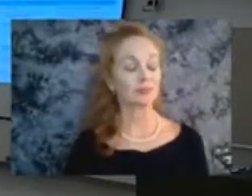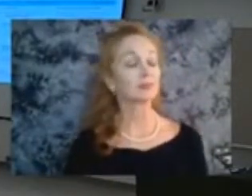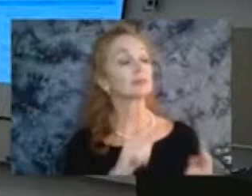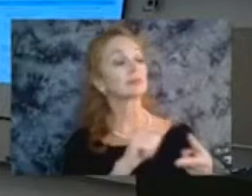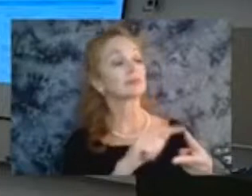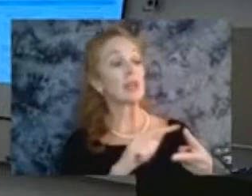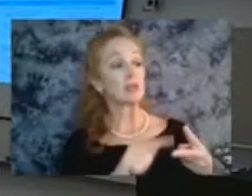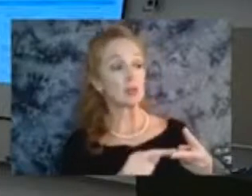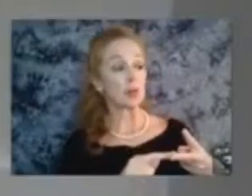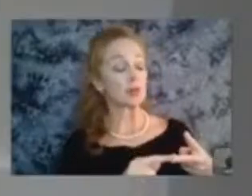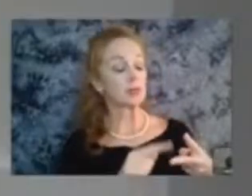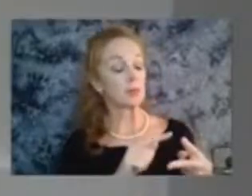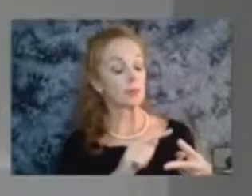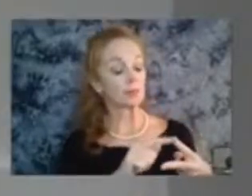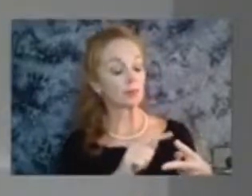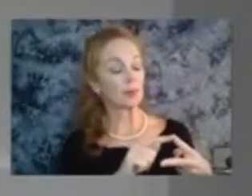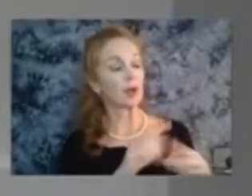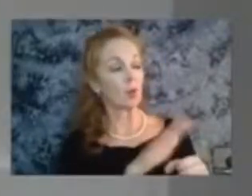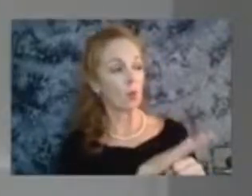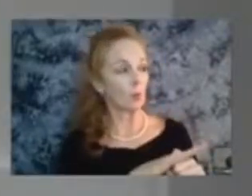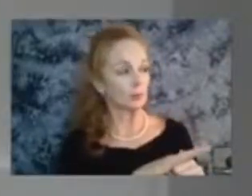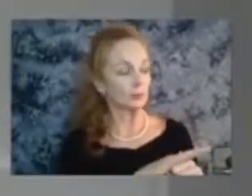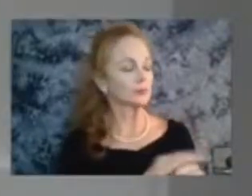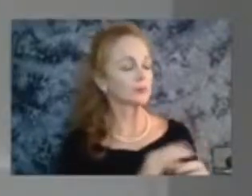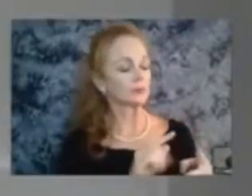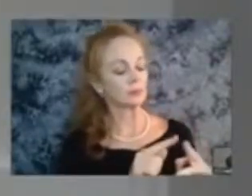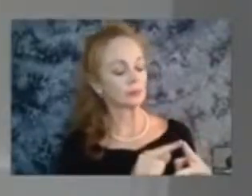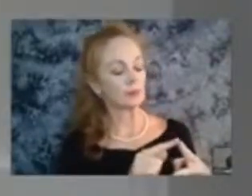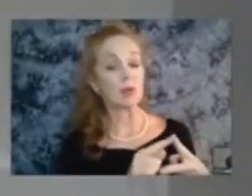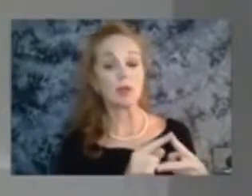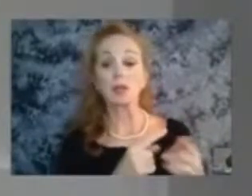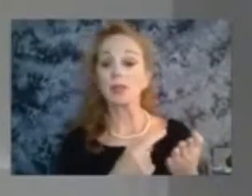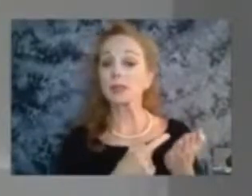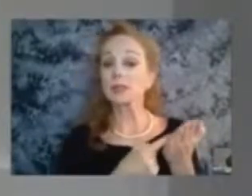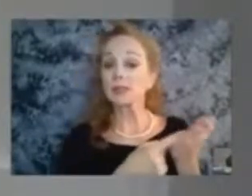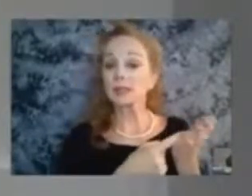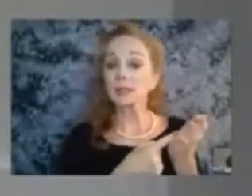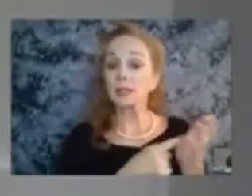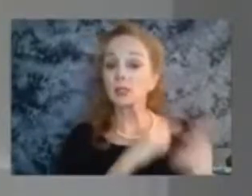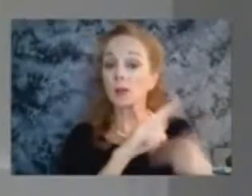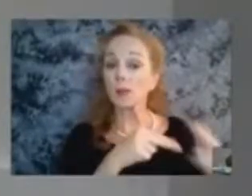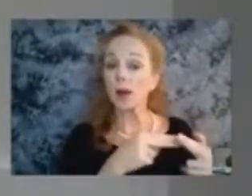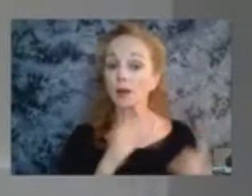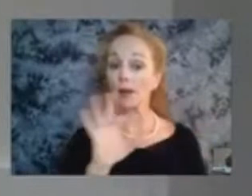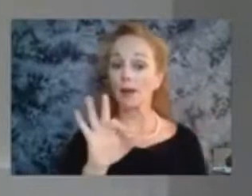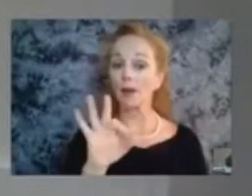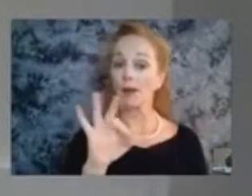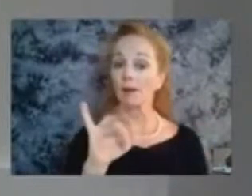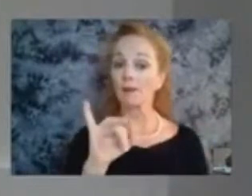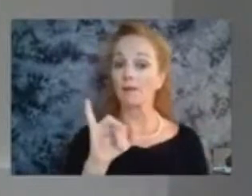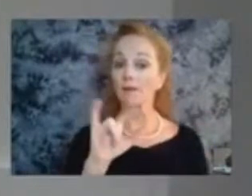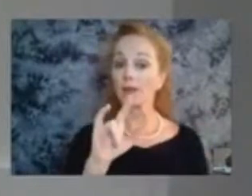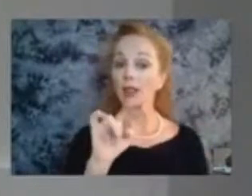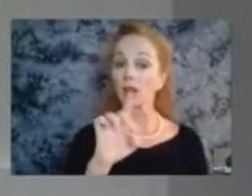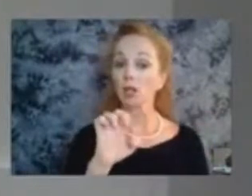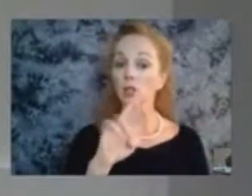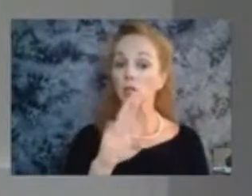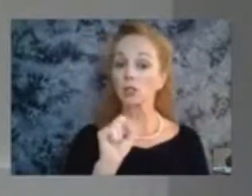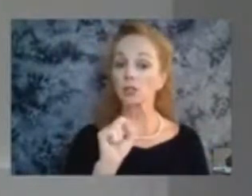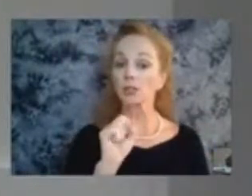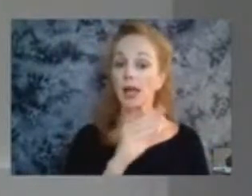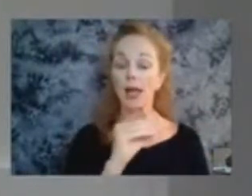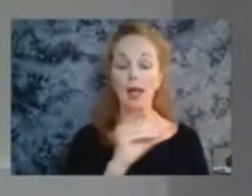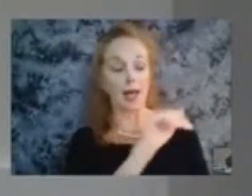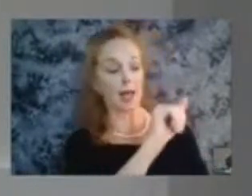is around the discussions about filters and airflow. There's been a great deal